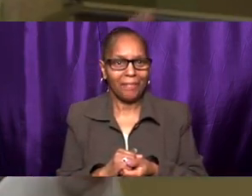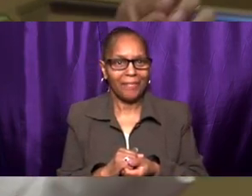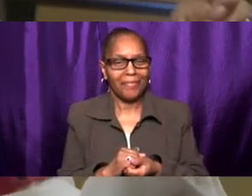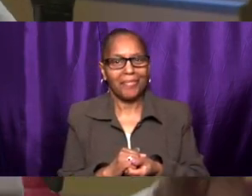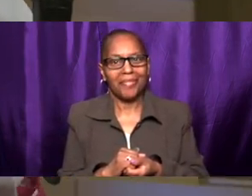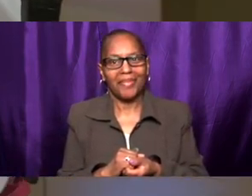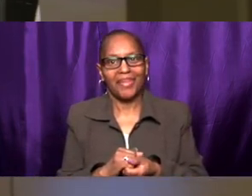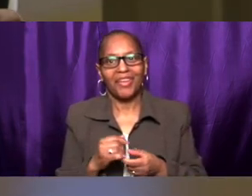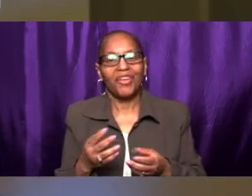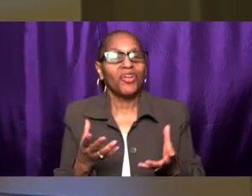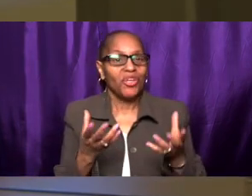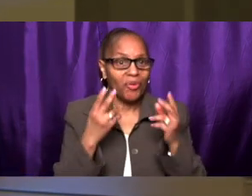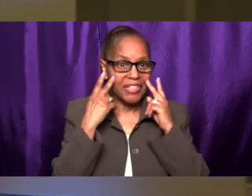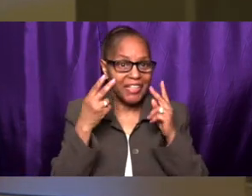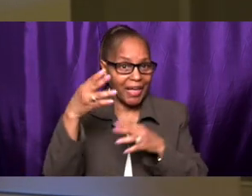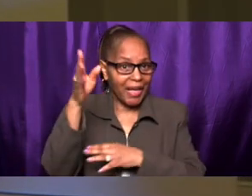But when you want to see God,